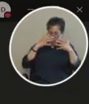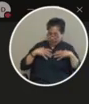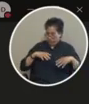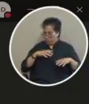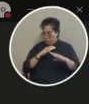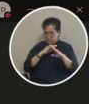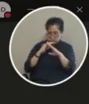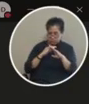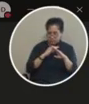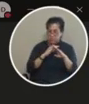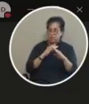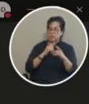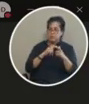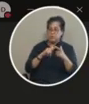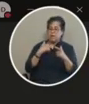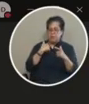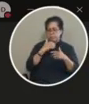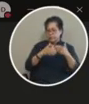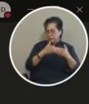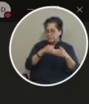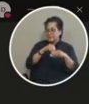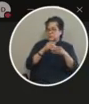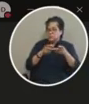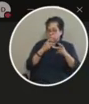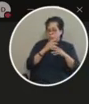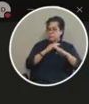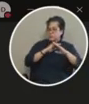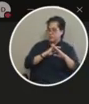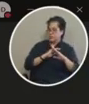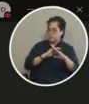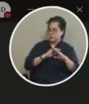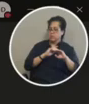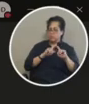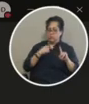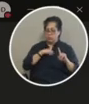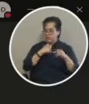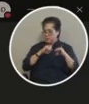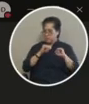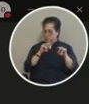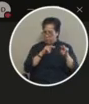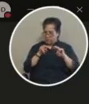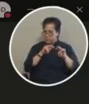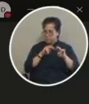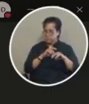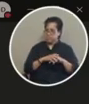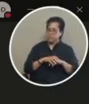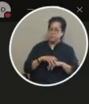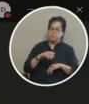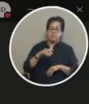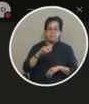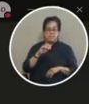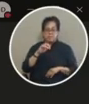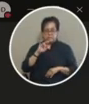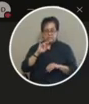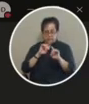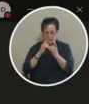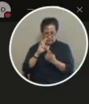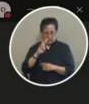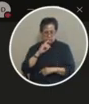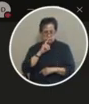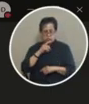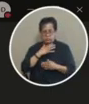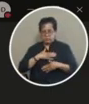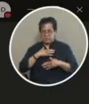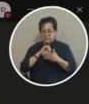that, we've got procedures in place to protect them, but we are monitoring. Good, and I understand that, and thank you for that. Appreciate